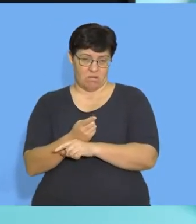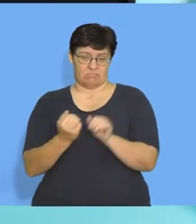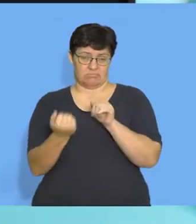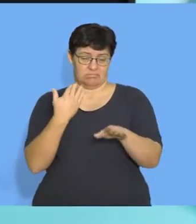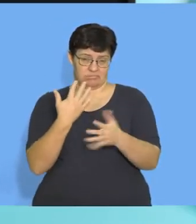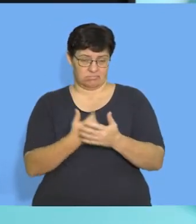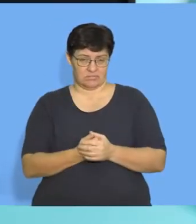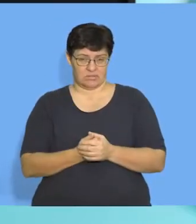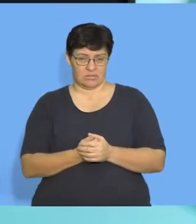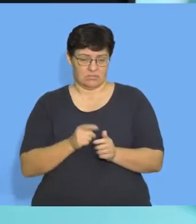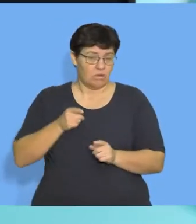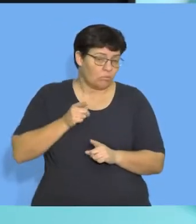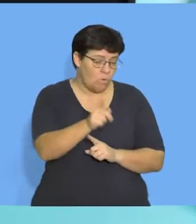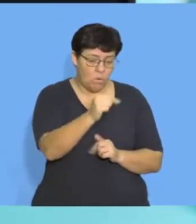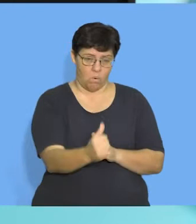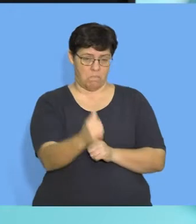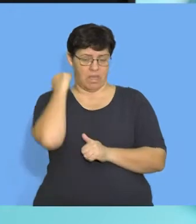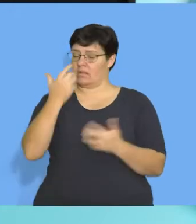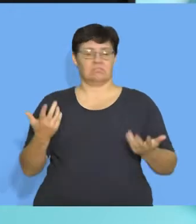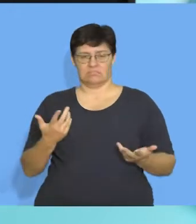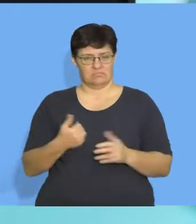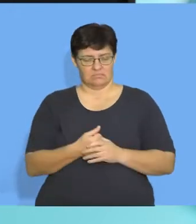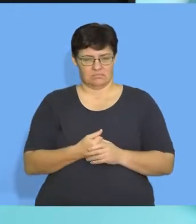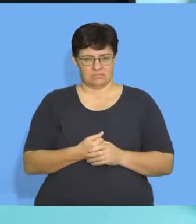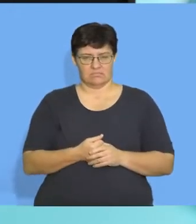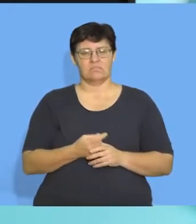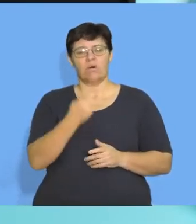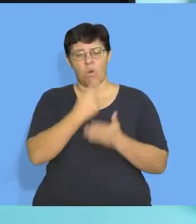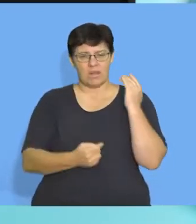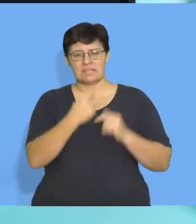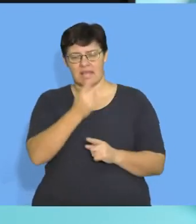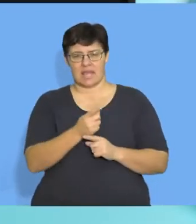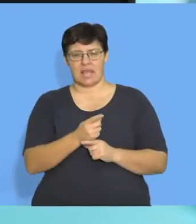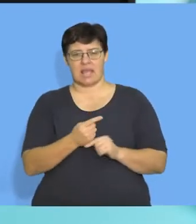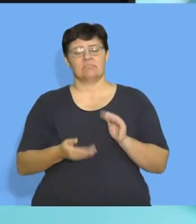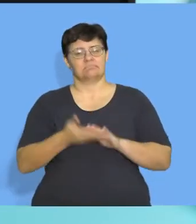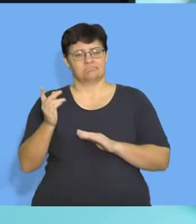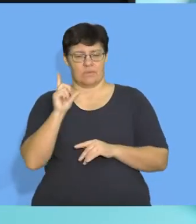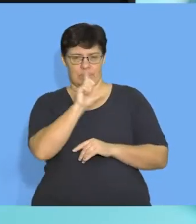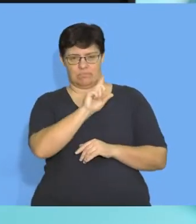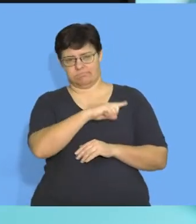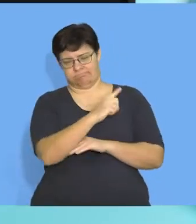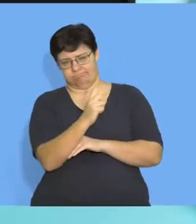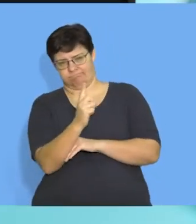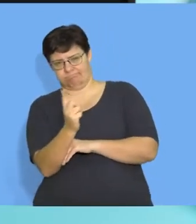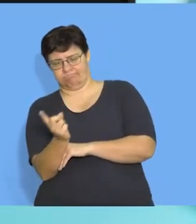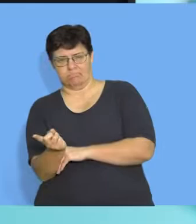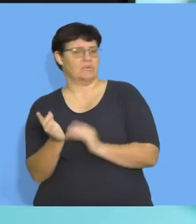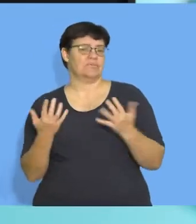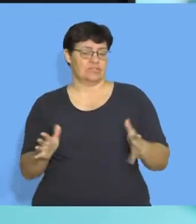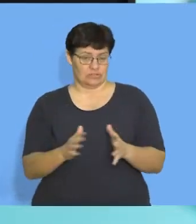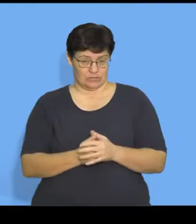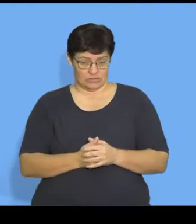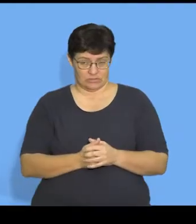don't tell you which way it was going. We don't tell you where it was going. So that's just the speed. We're not telling you what direction it's going